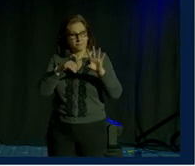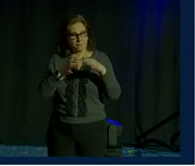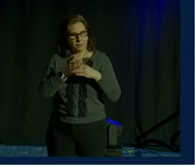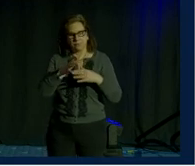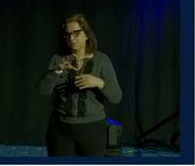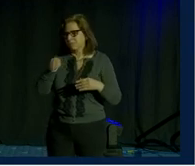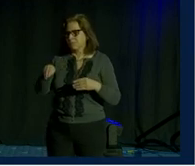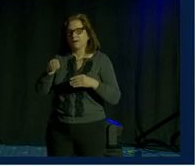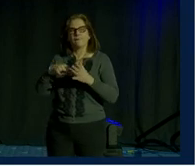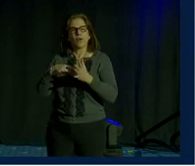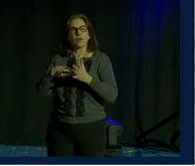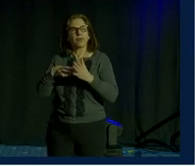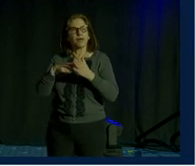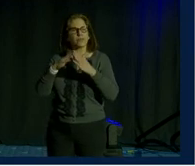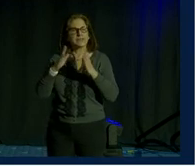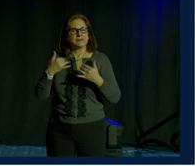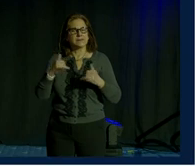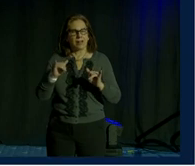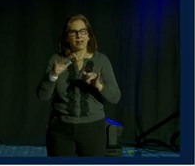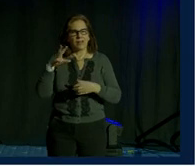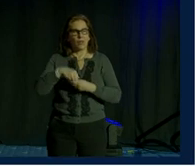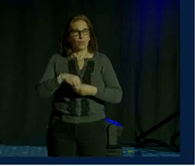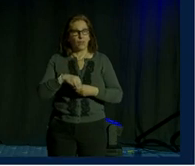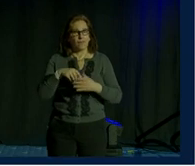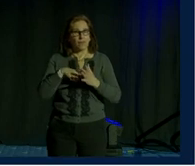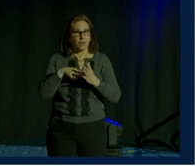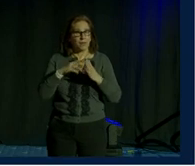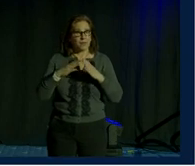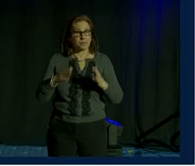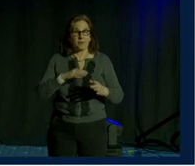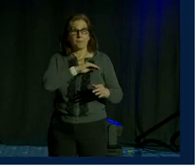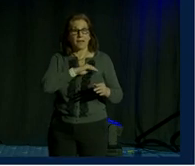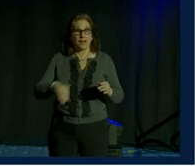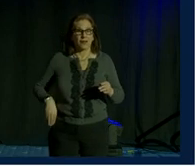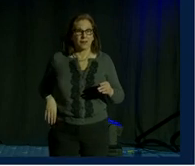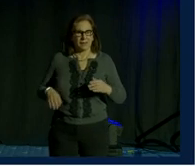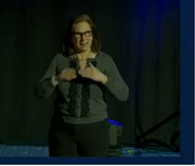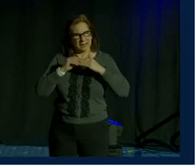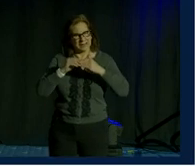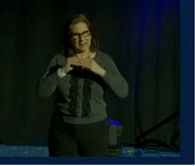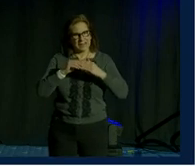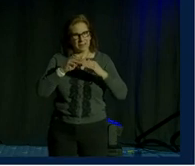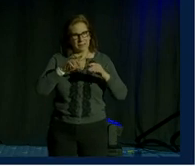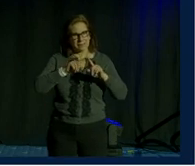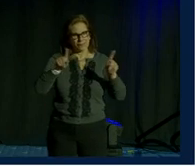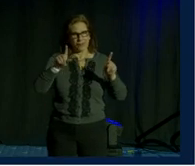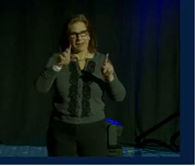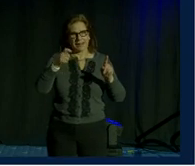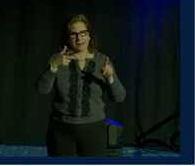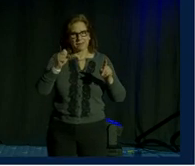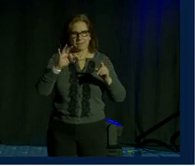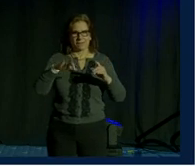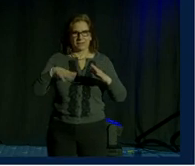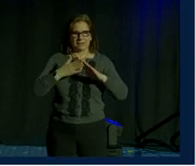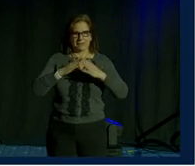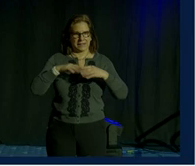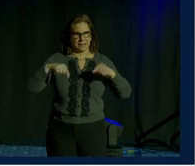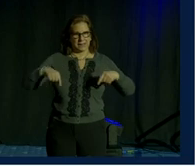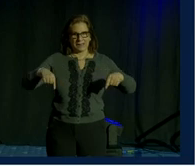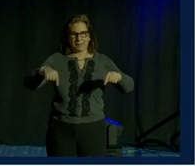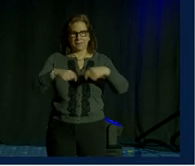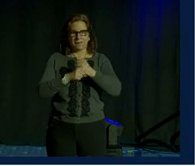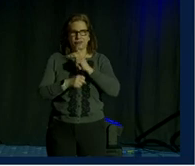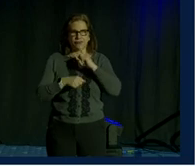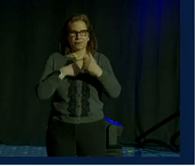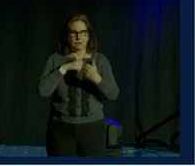led at the National League of Cities that resulted in a renewed effort to call on the federal government to address its critical role in housing,